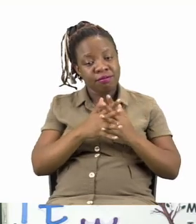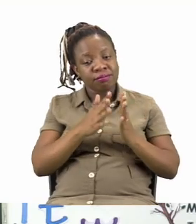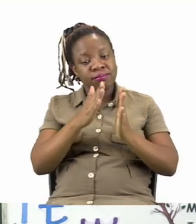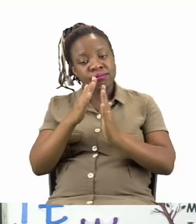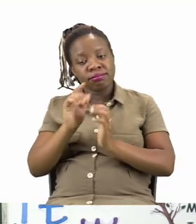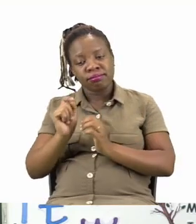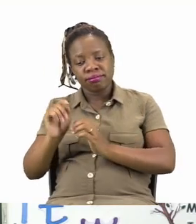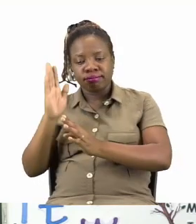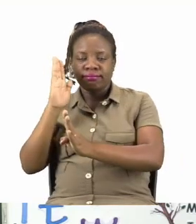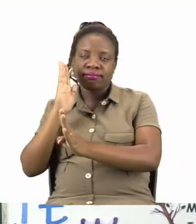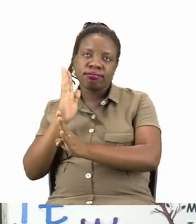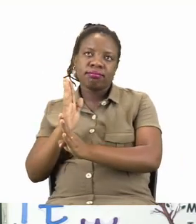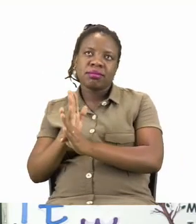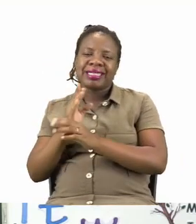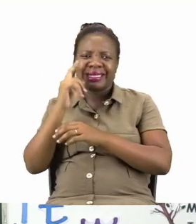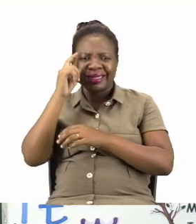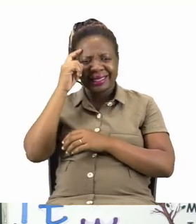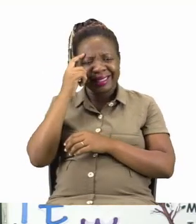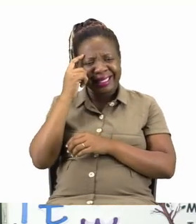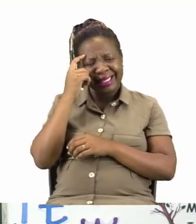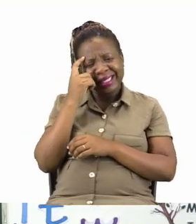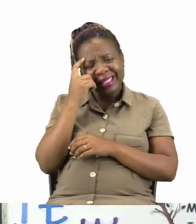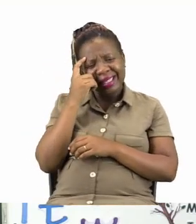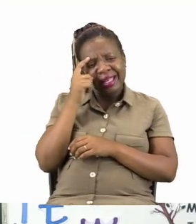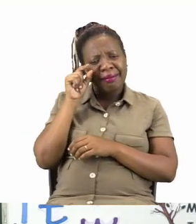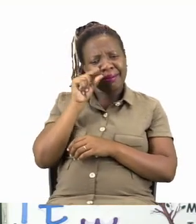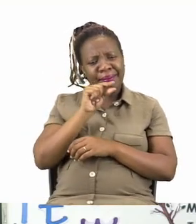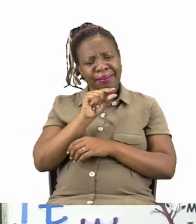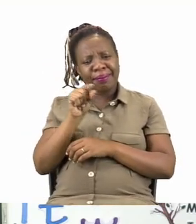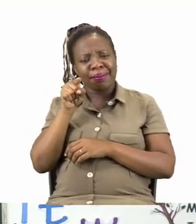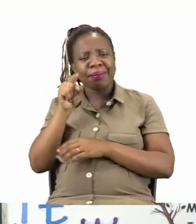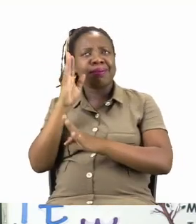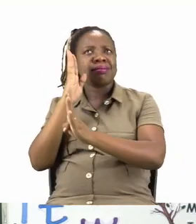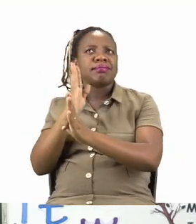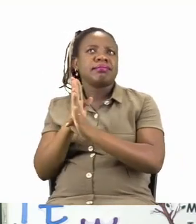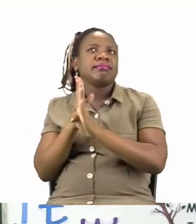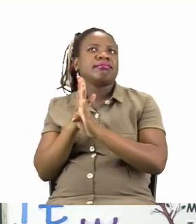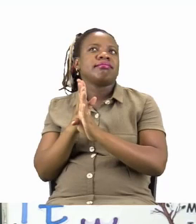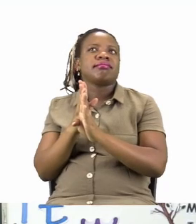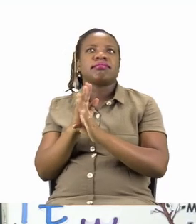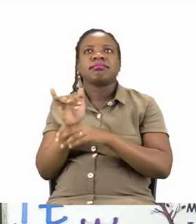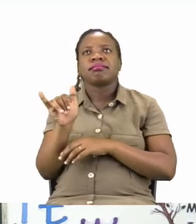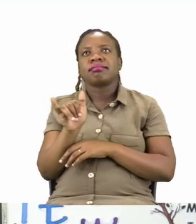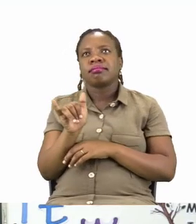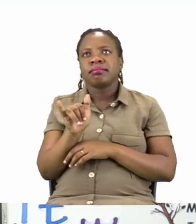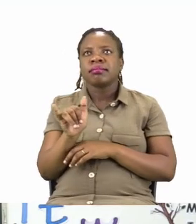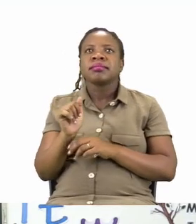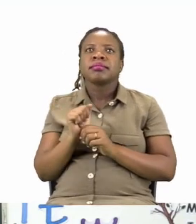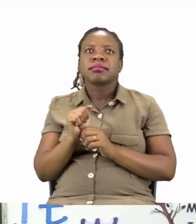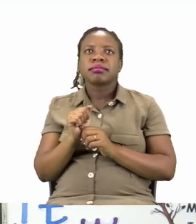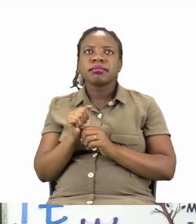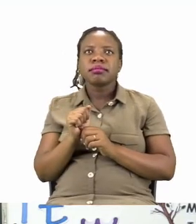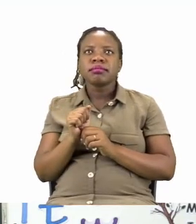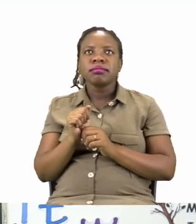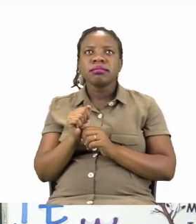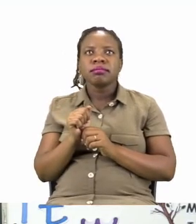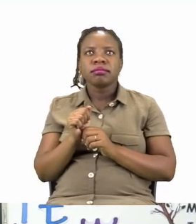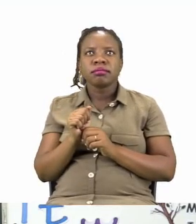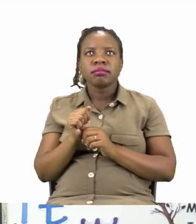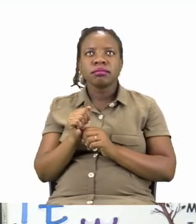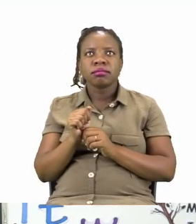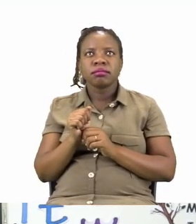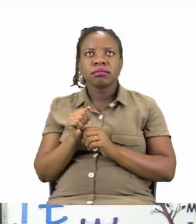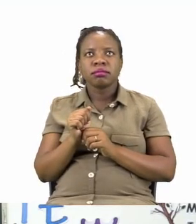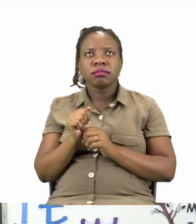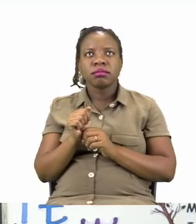what the right order of all these letters are. And then everyone, you need to go ahead and write it